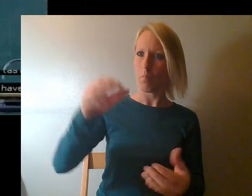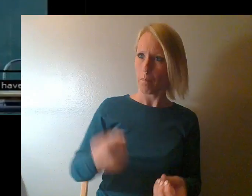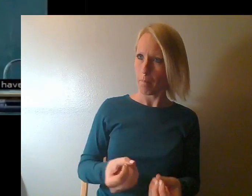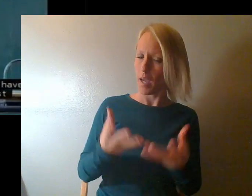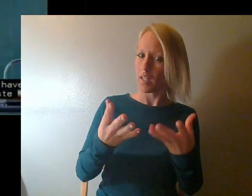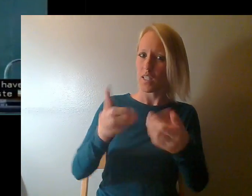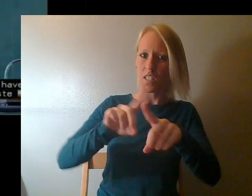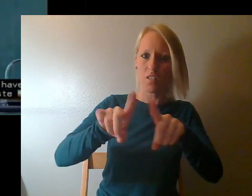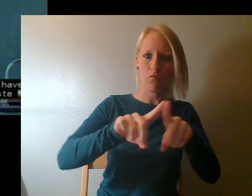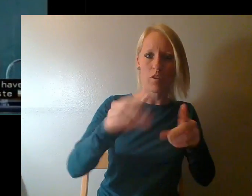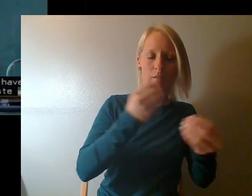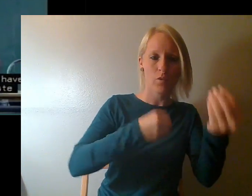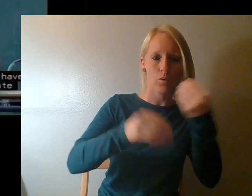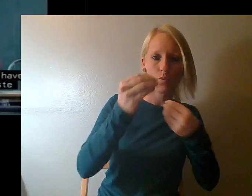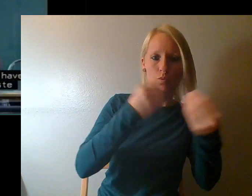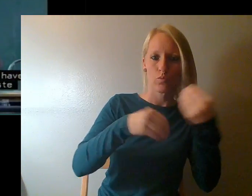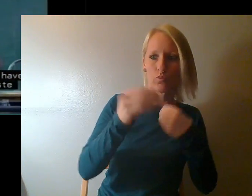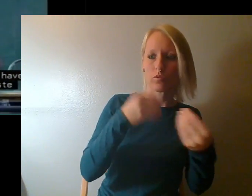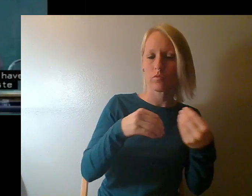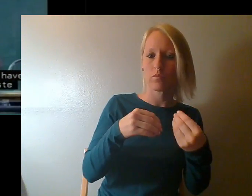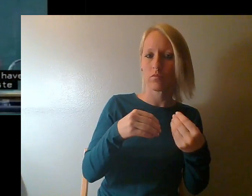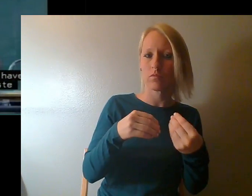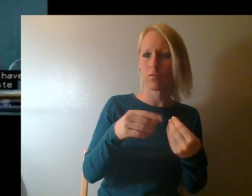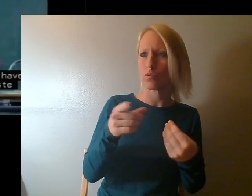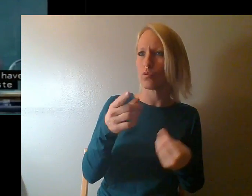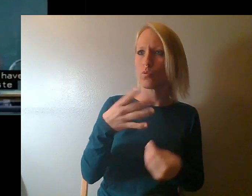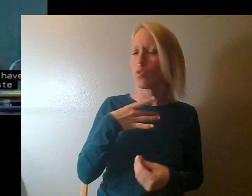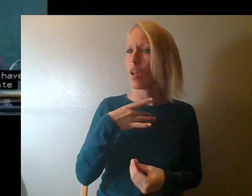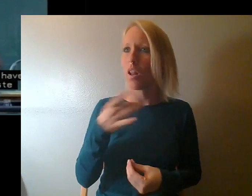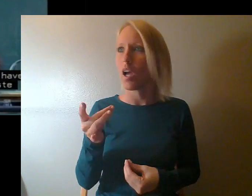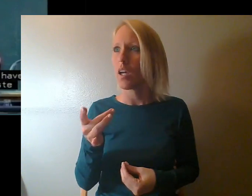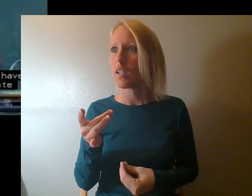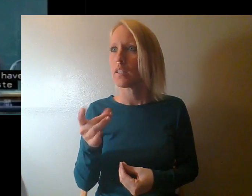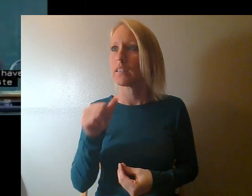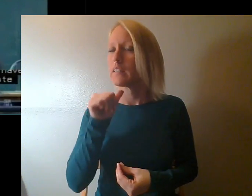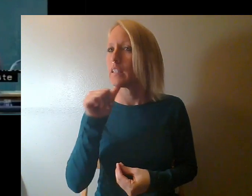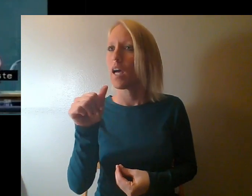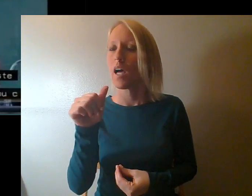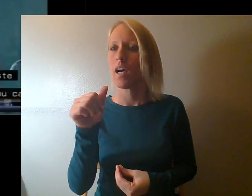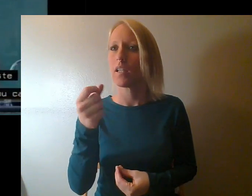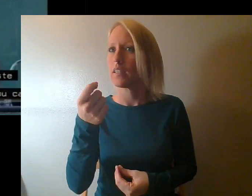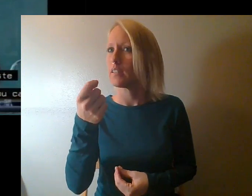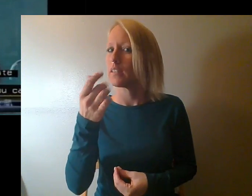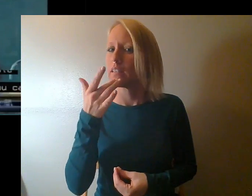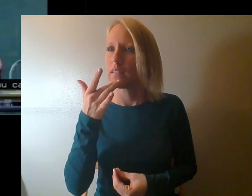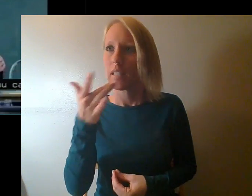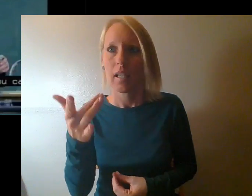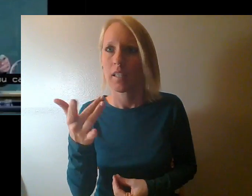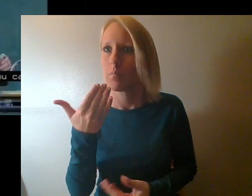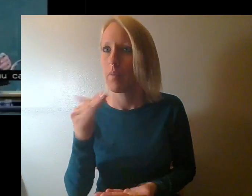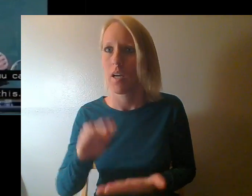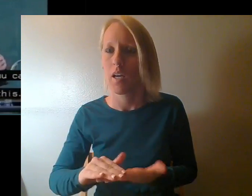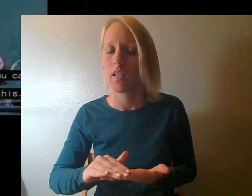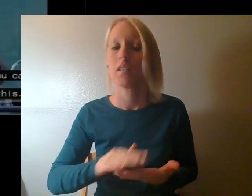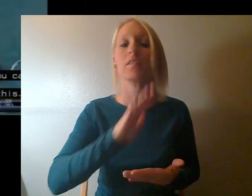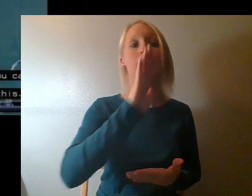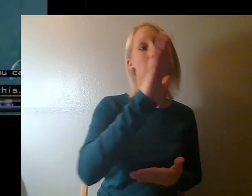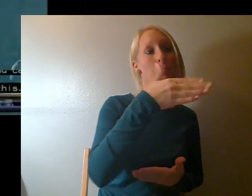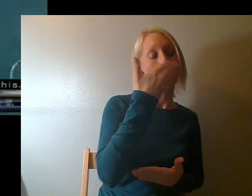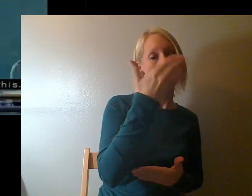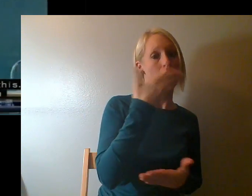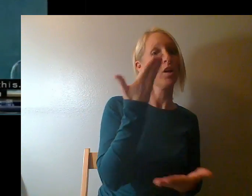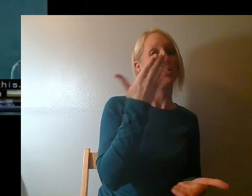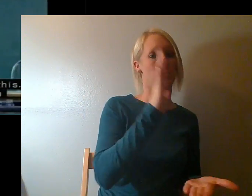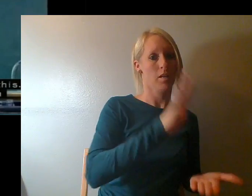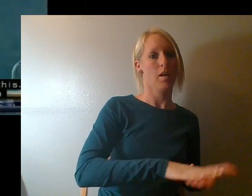you have problems eating doesn't taste bad, it smells bad. All right, and here's an experiment you can try. Some of you may have done this. Take a